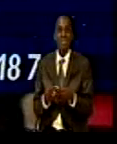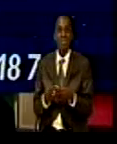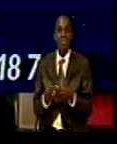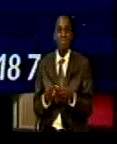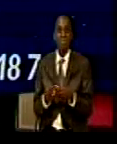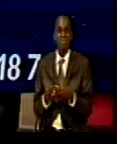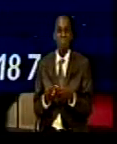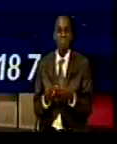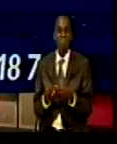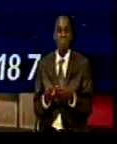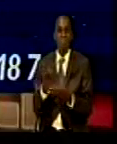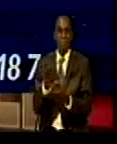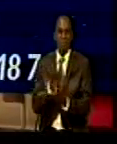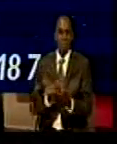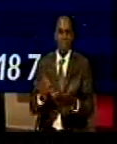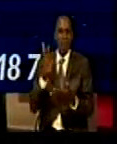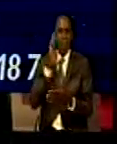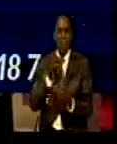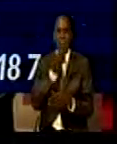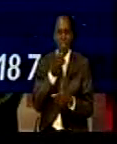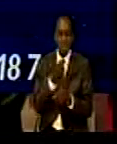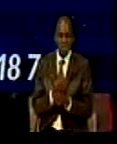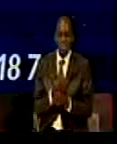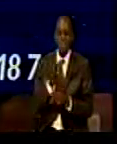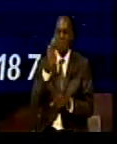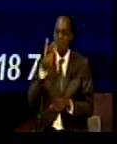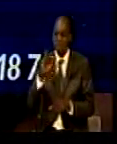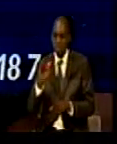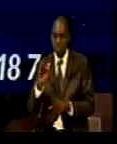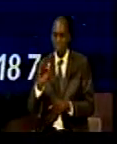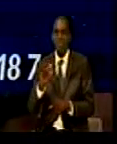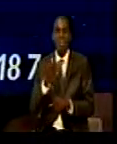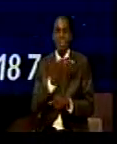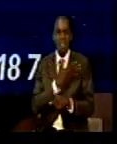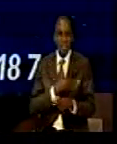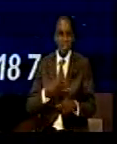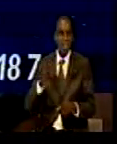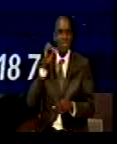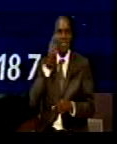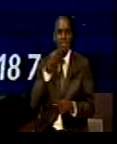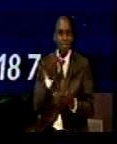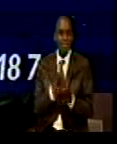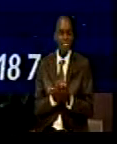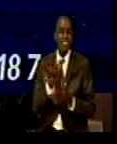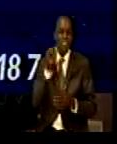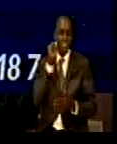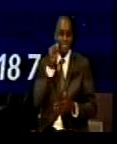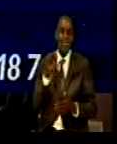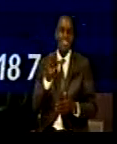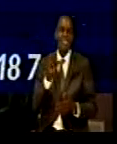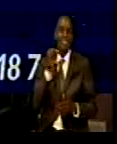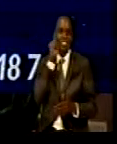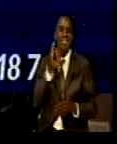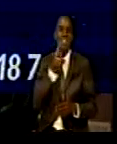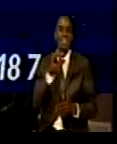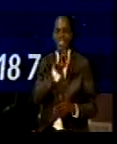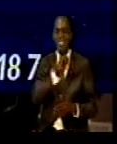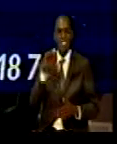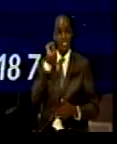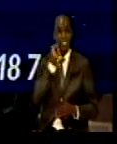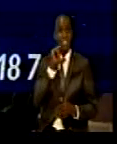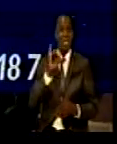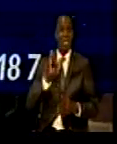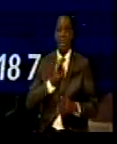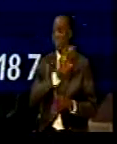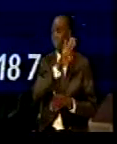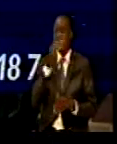wrote her age, 15, and she says she's a female. I have not seen that since April. It